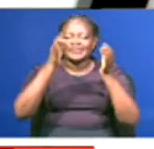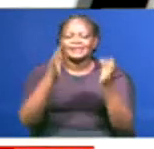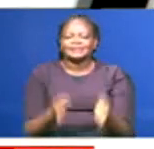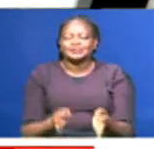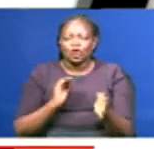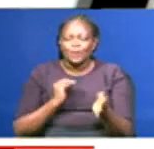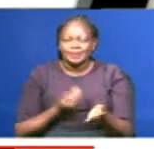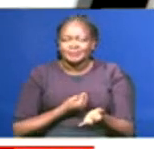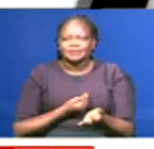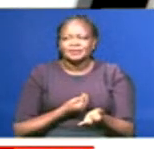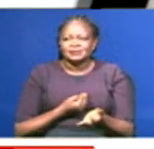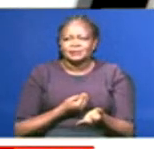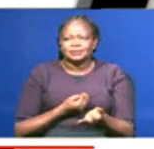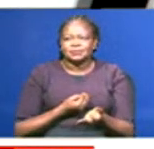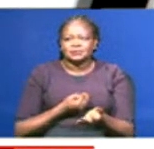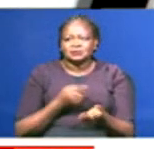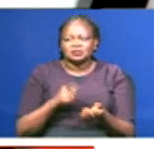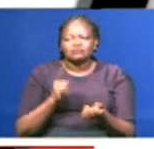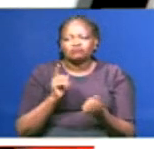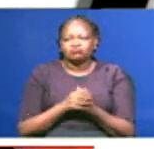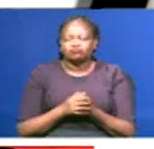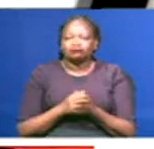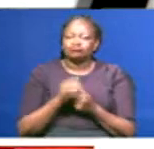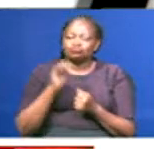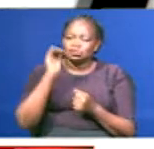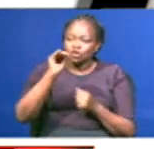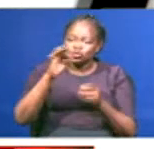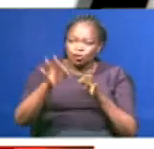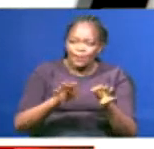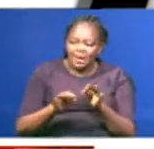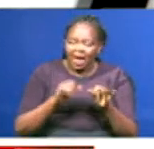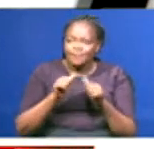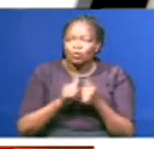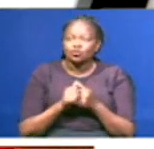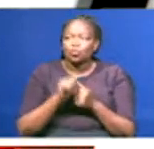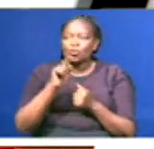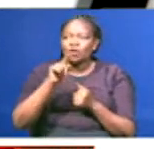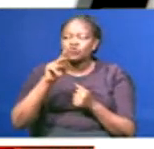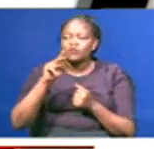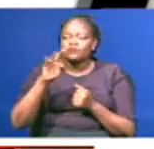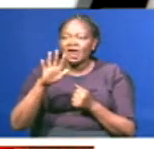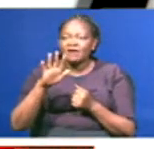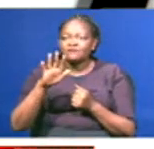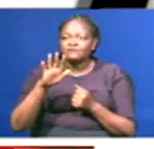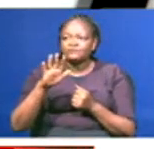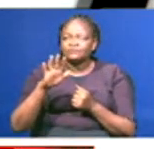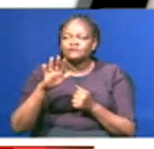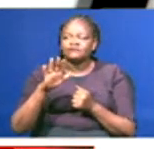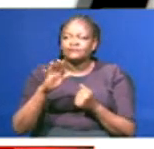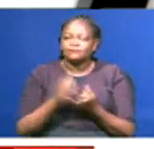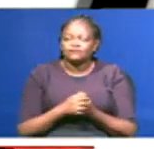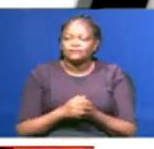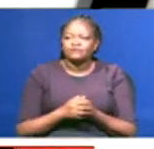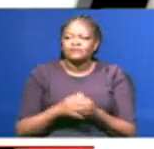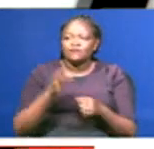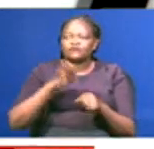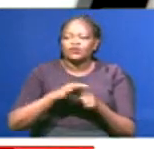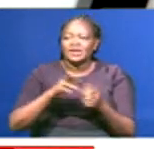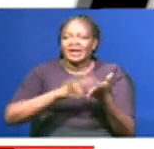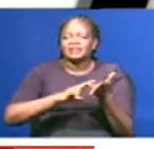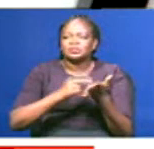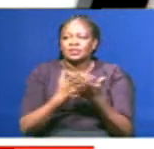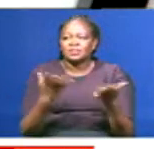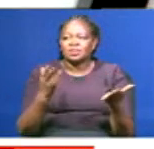Committee, Marjan was, however, tasked to explain the whereabouts of 125 biometric voter registration kits,